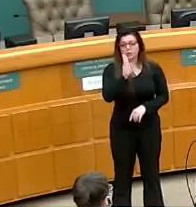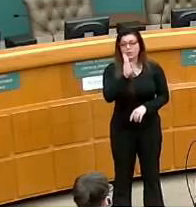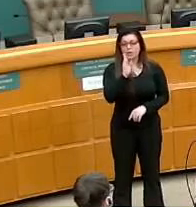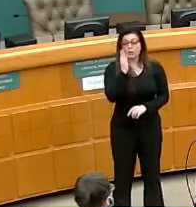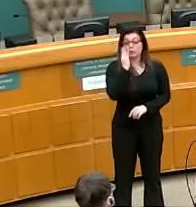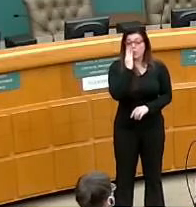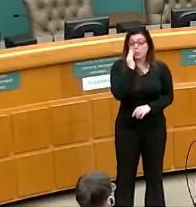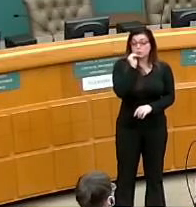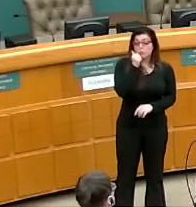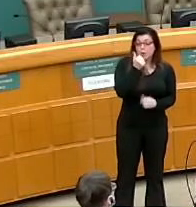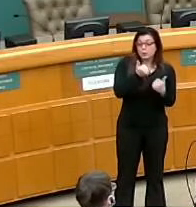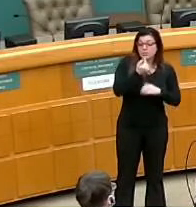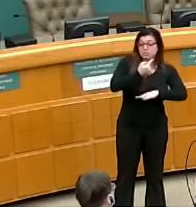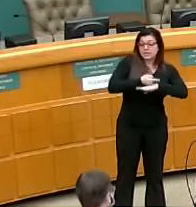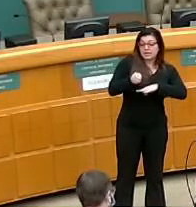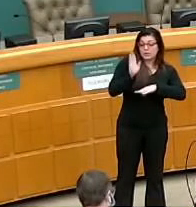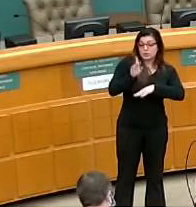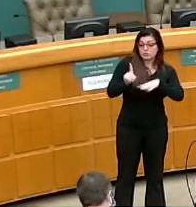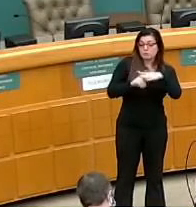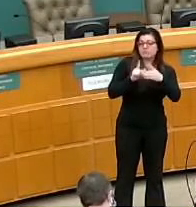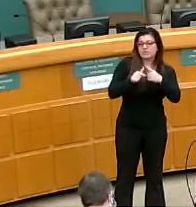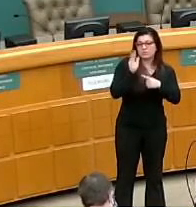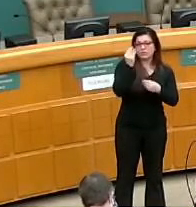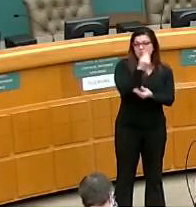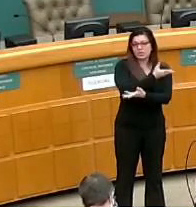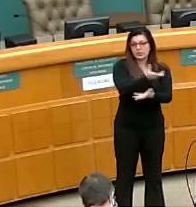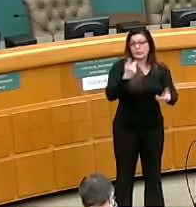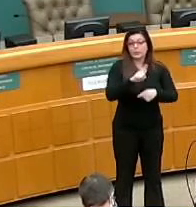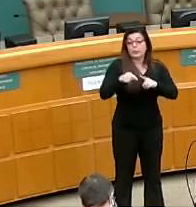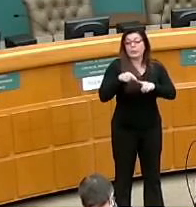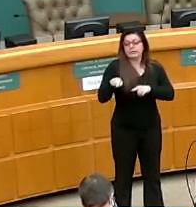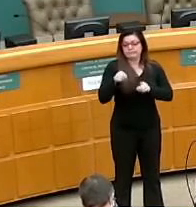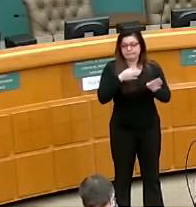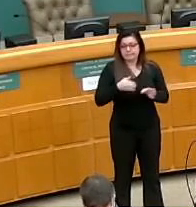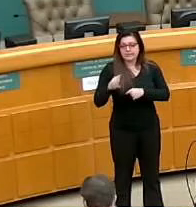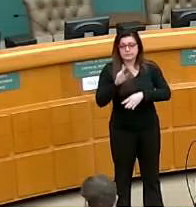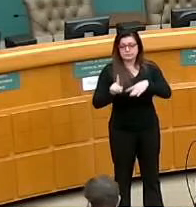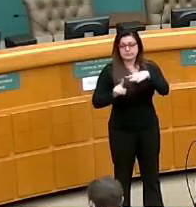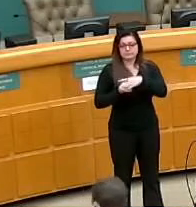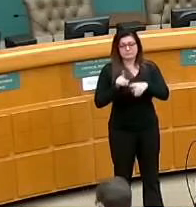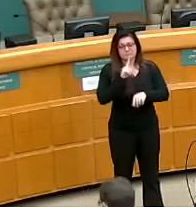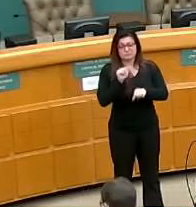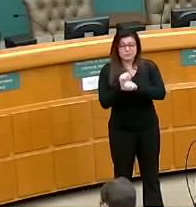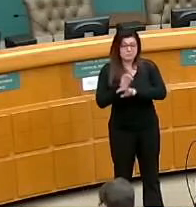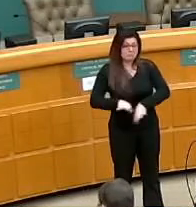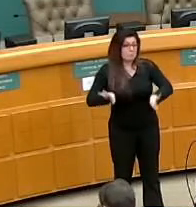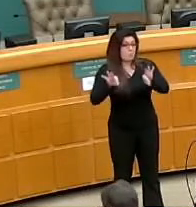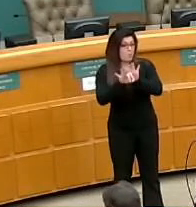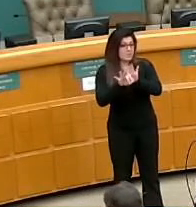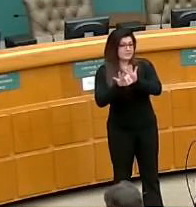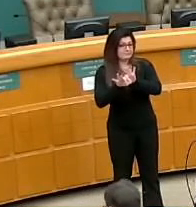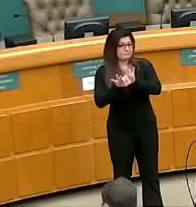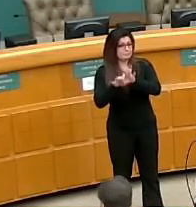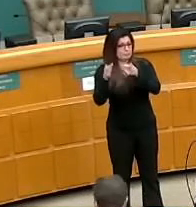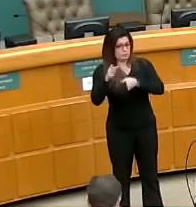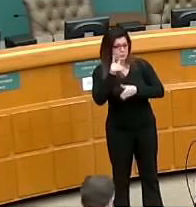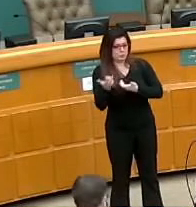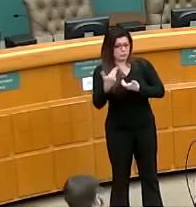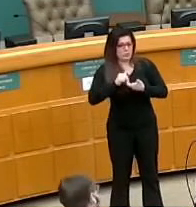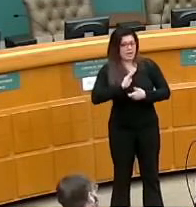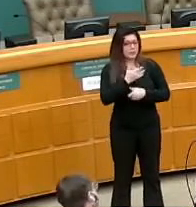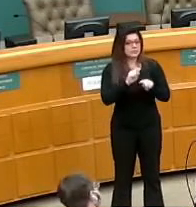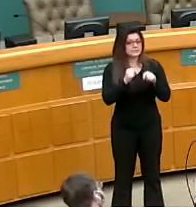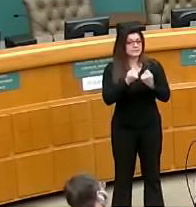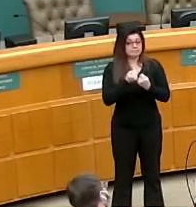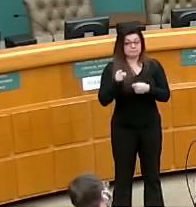public know and the media know, because he's a real asset for us, a good part of our team. He's new to the team. We brought him on earlier